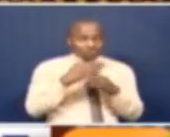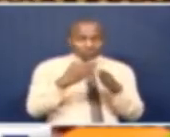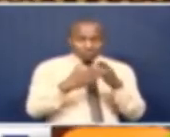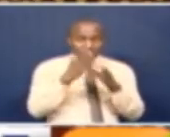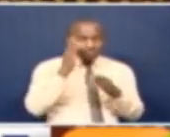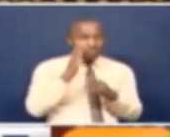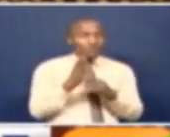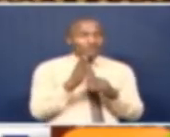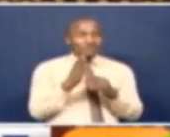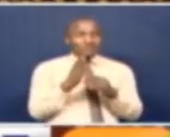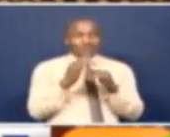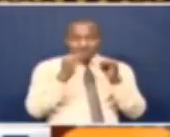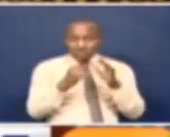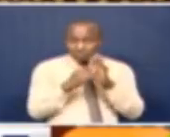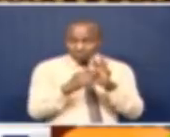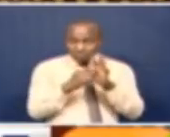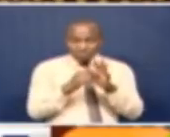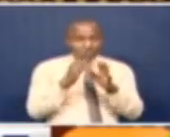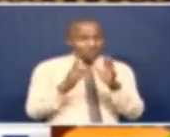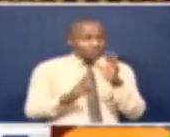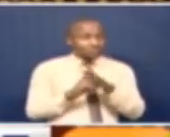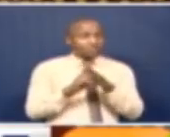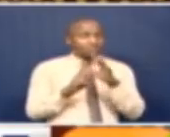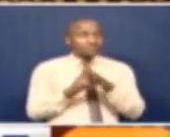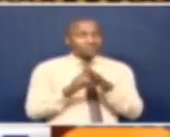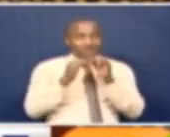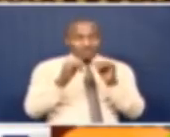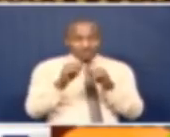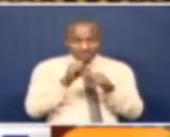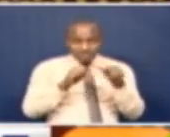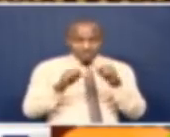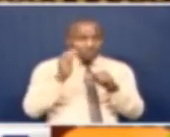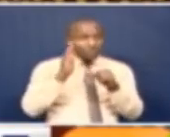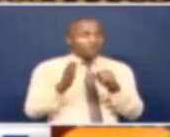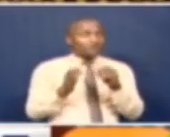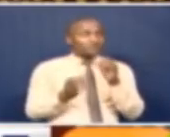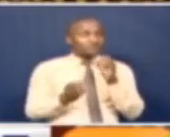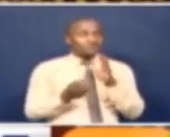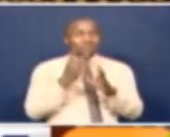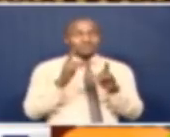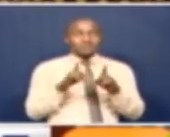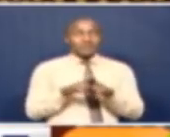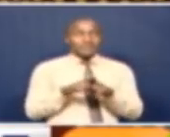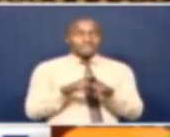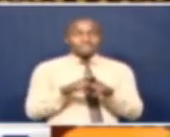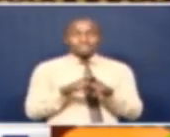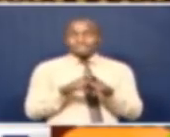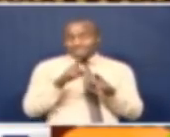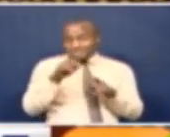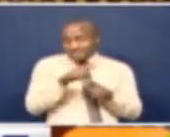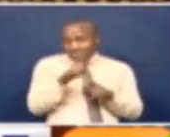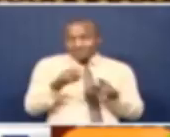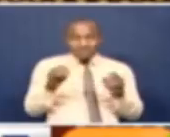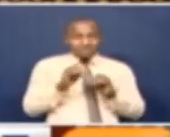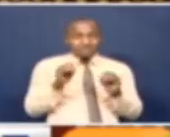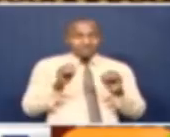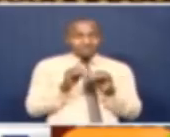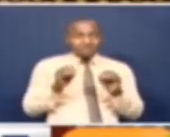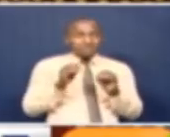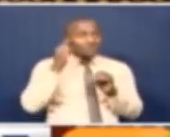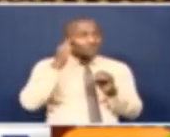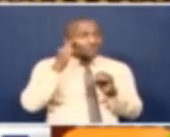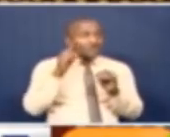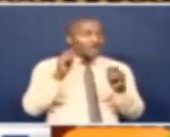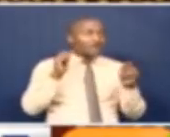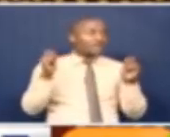new manifestations will creep in, and new associations will also take form. Mm. So make no mistake that there is going to be an